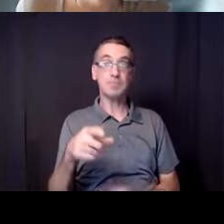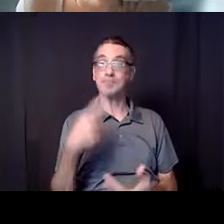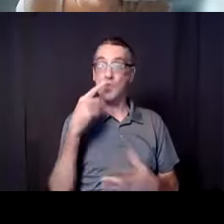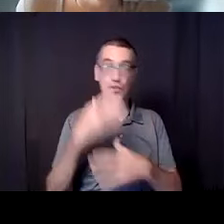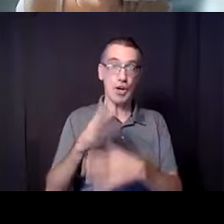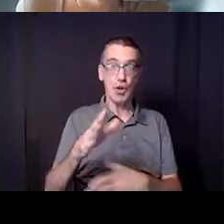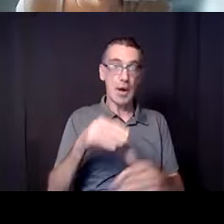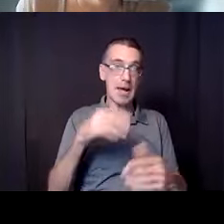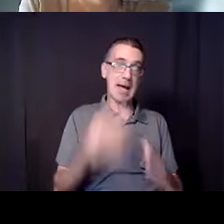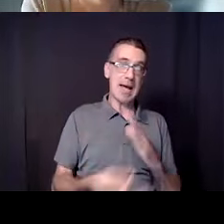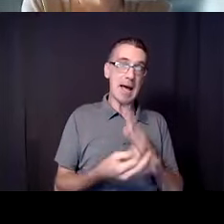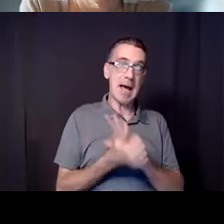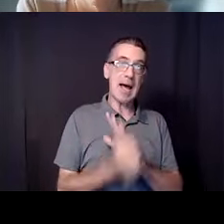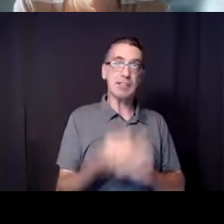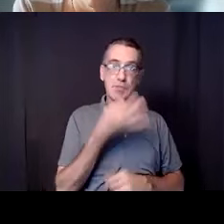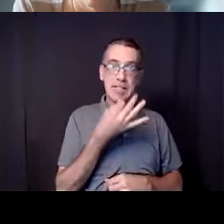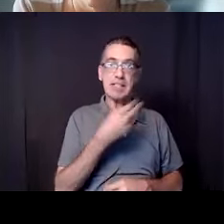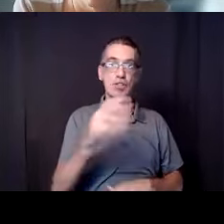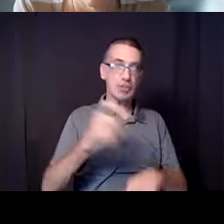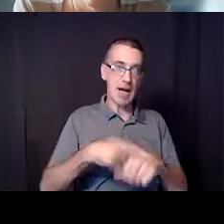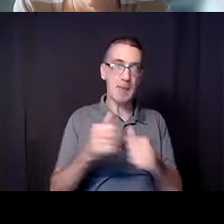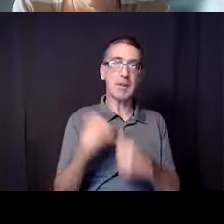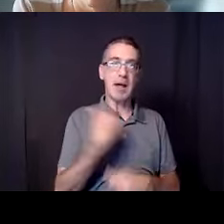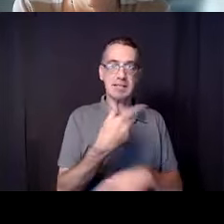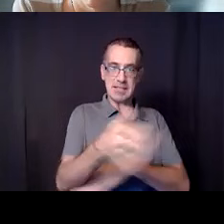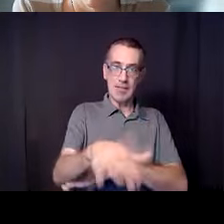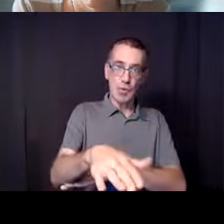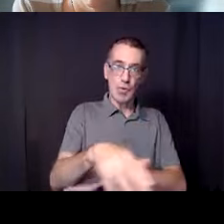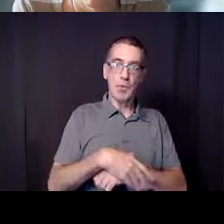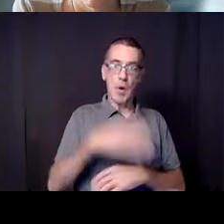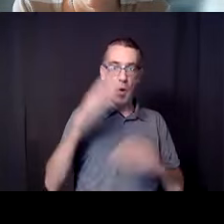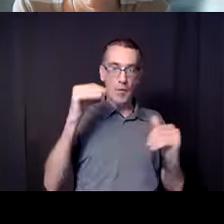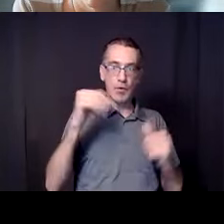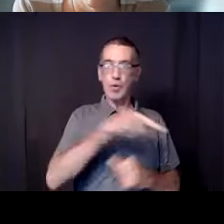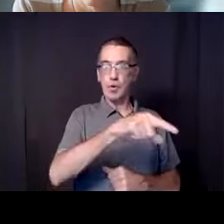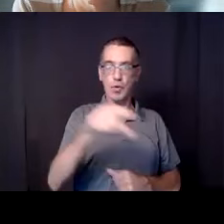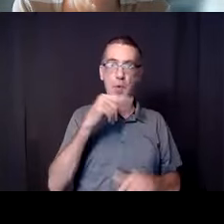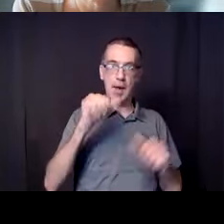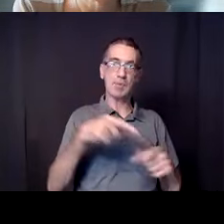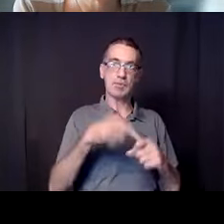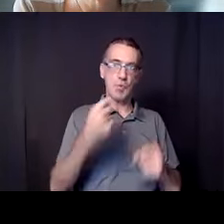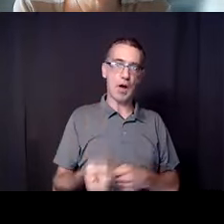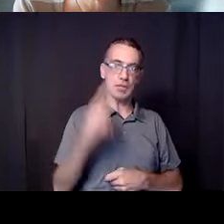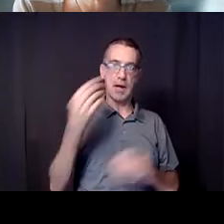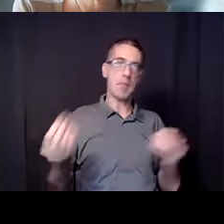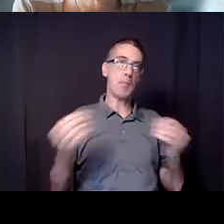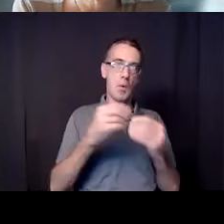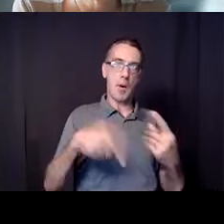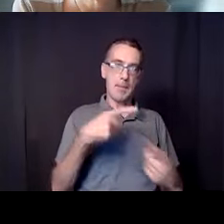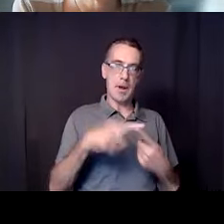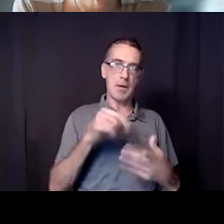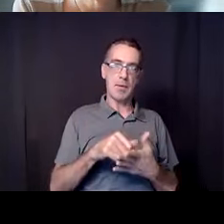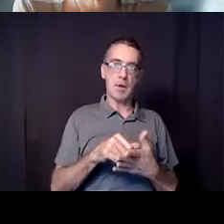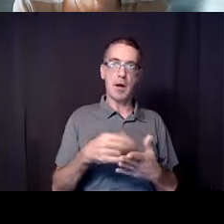sharing her expertise and her time with us this afternoon. Hopefully you were able to understand more about the